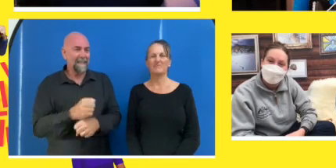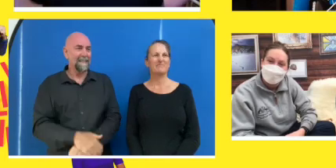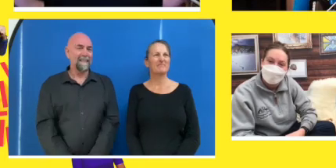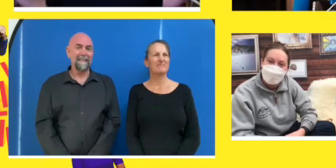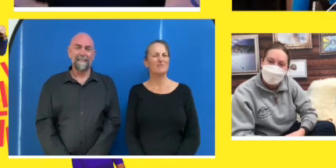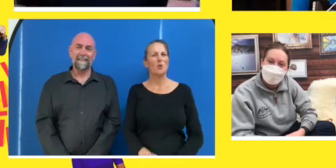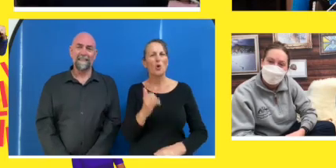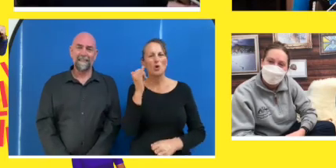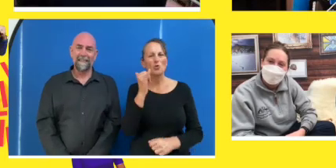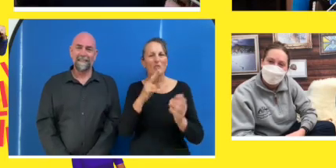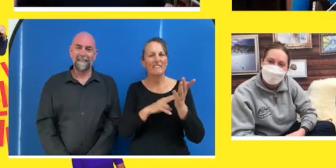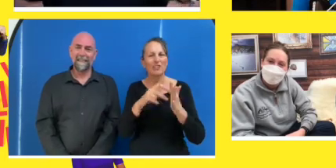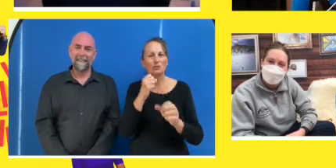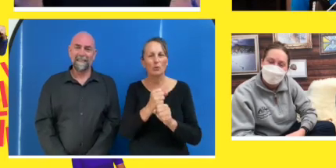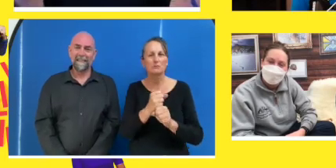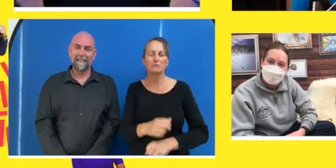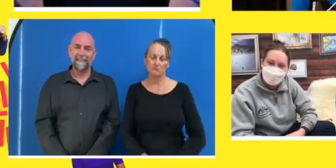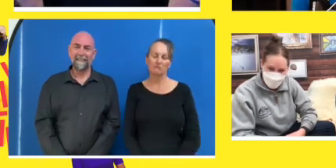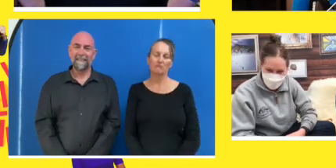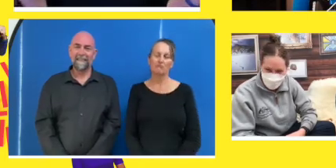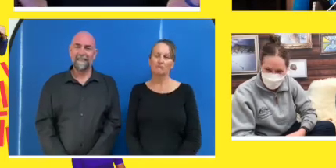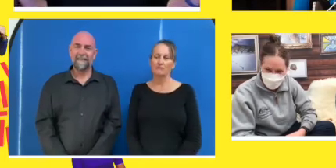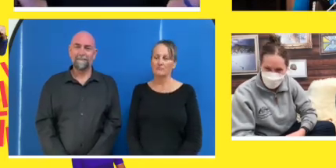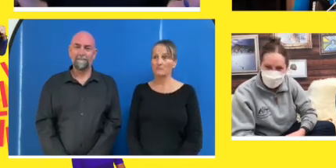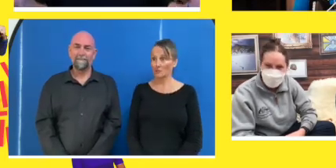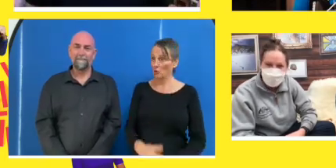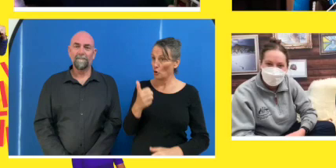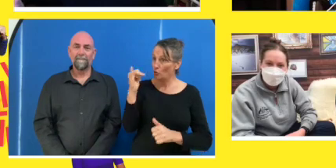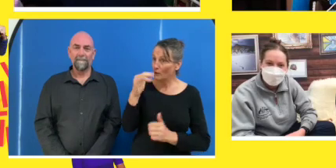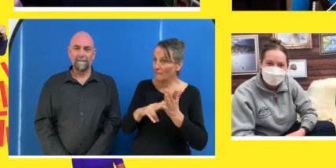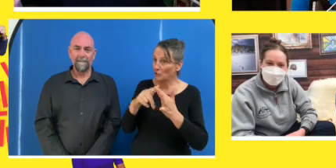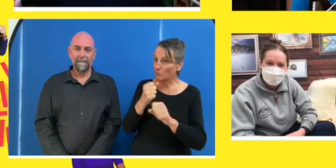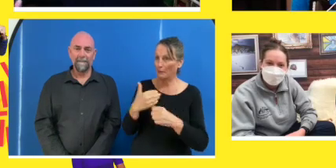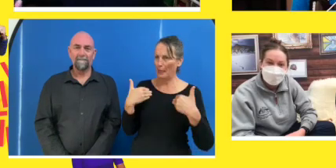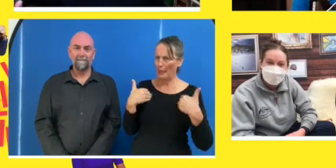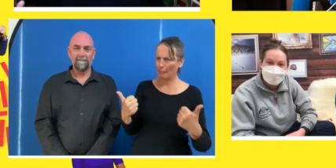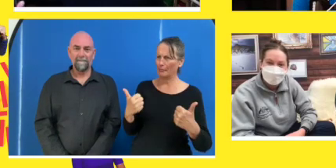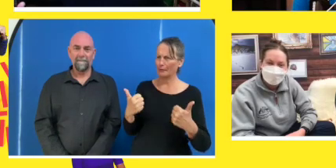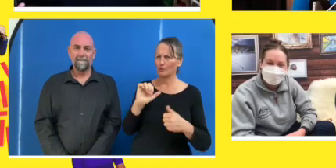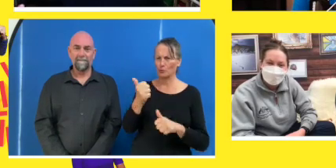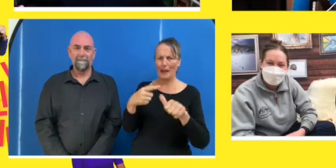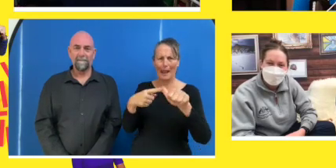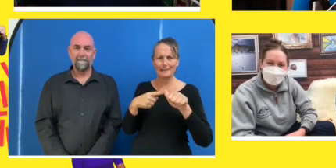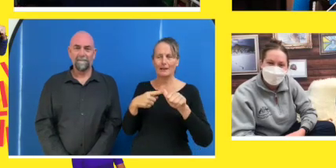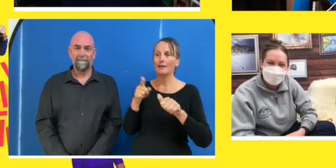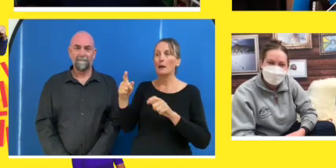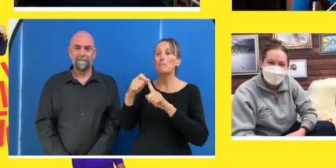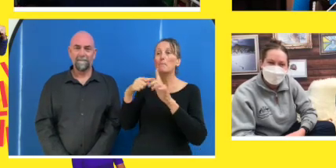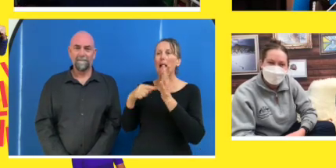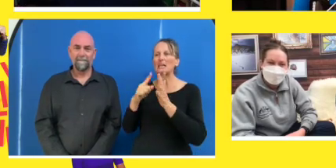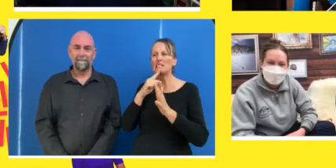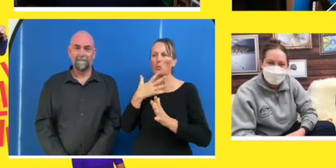at you Little Ripper. It's called Fast Five. Yeah, you've done some competitions before, guys,